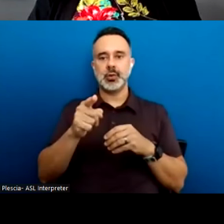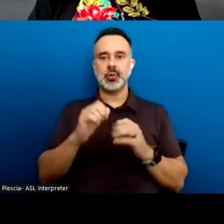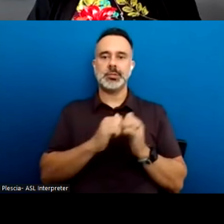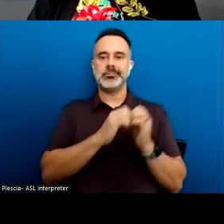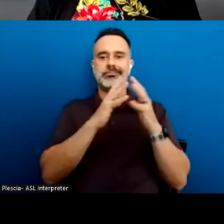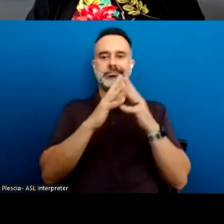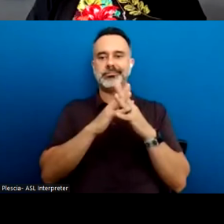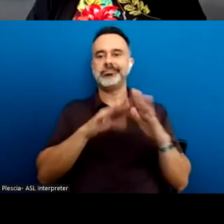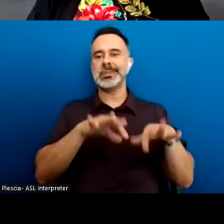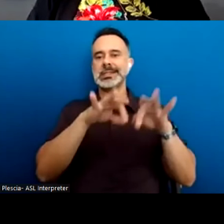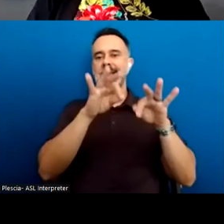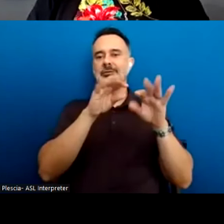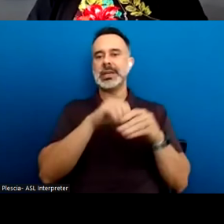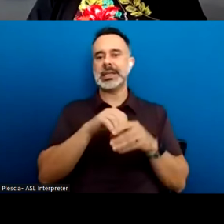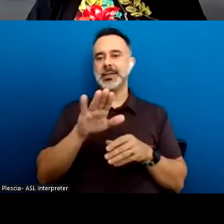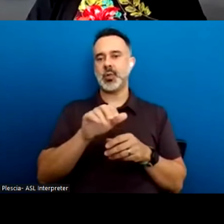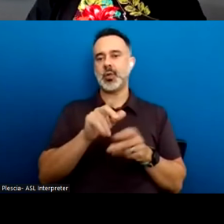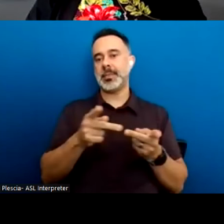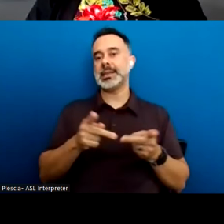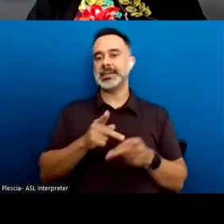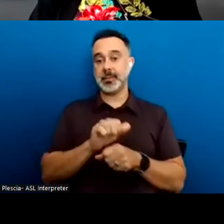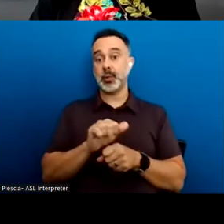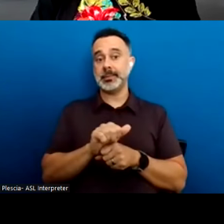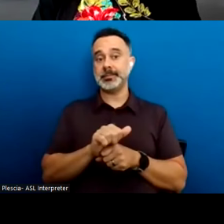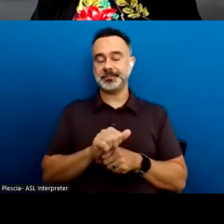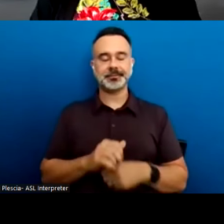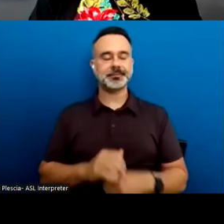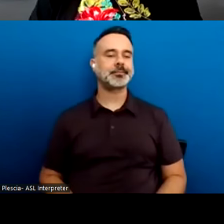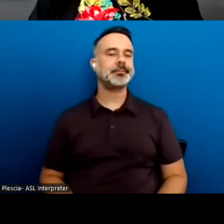place of employment. Next slide, please.